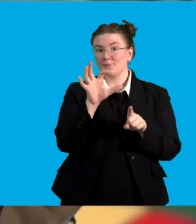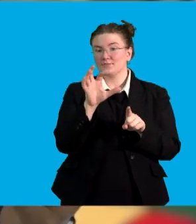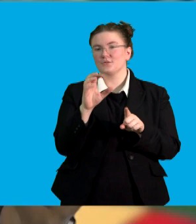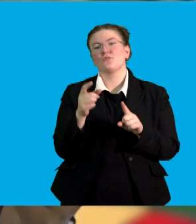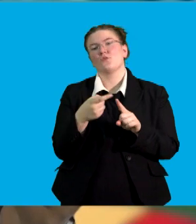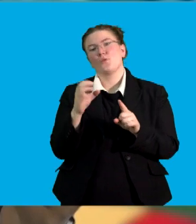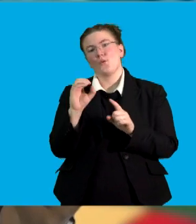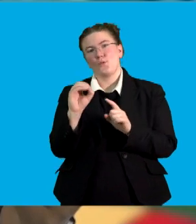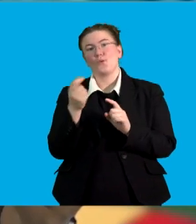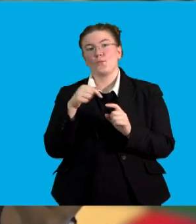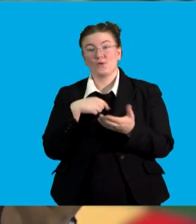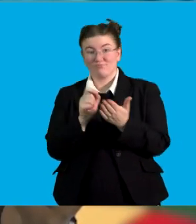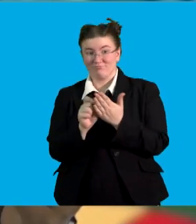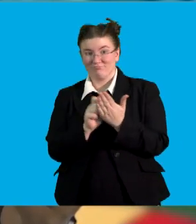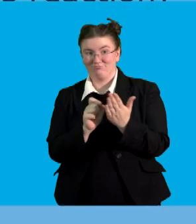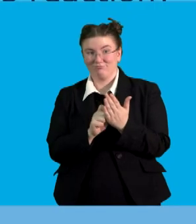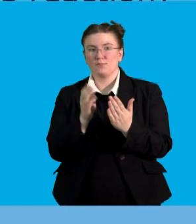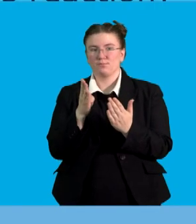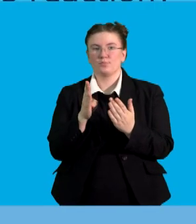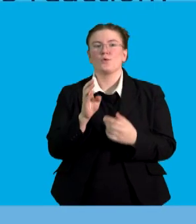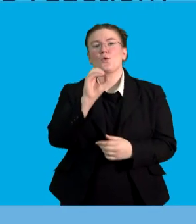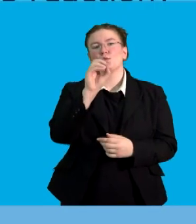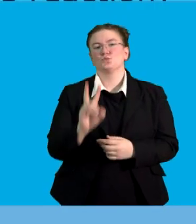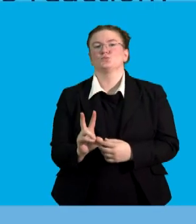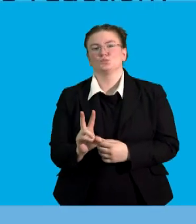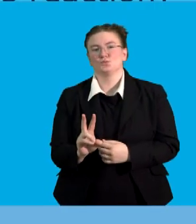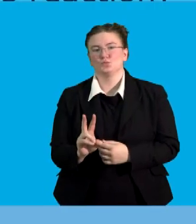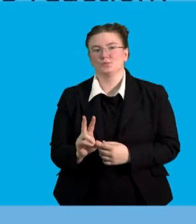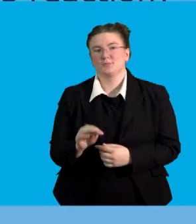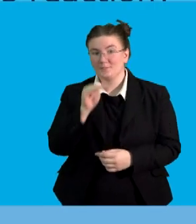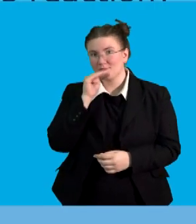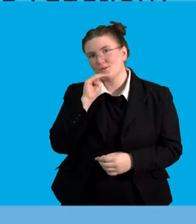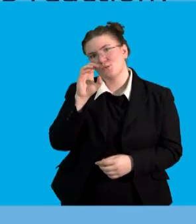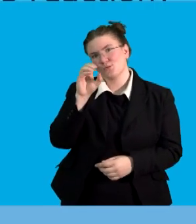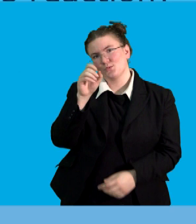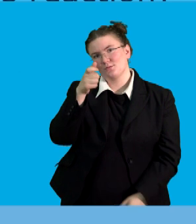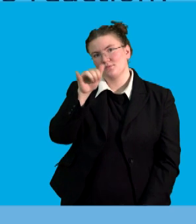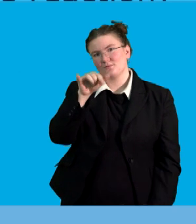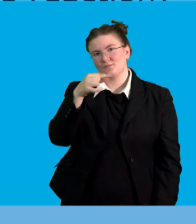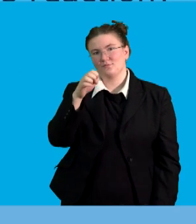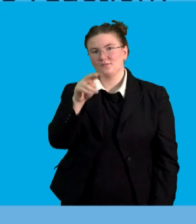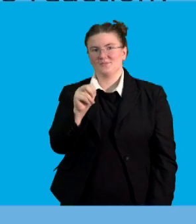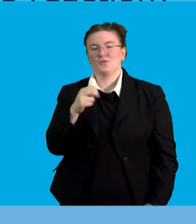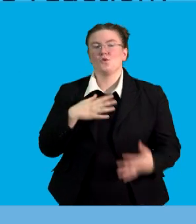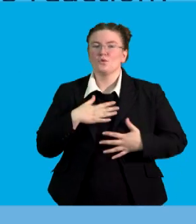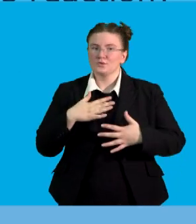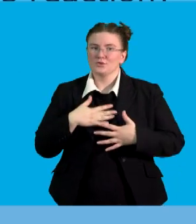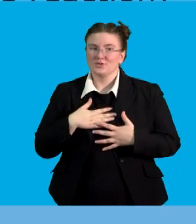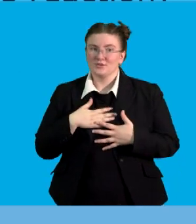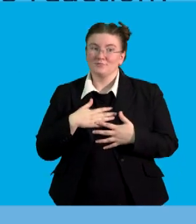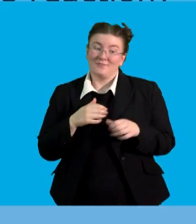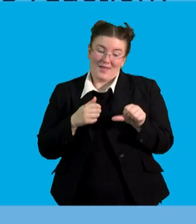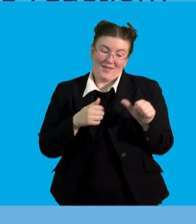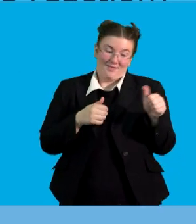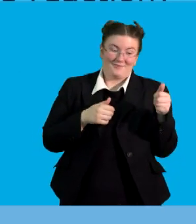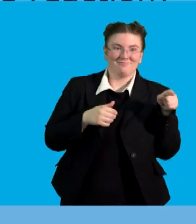which being now the O. So that means when we are writing this, it is going to be O2, which is our oxygen, which then means the